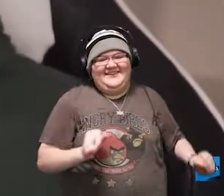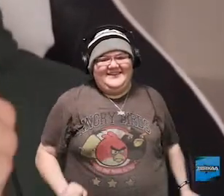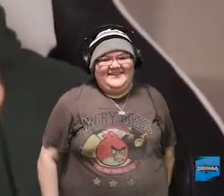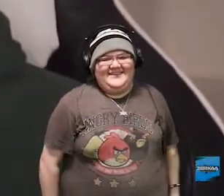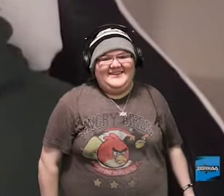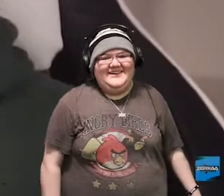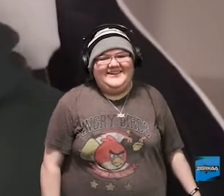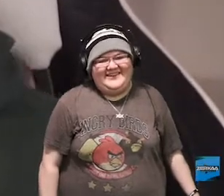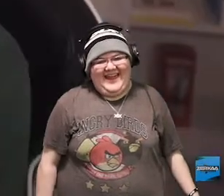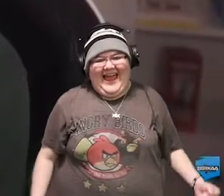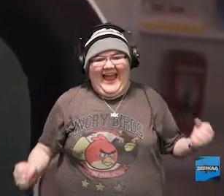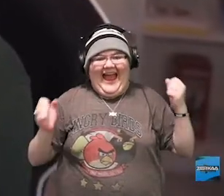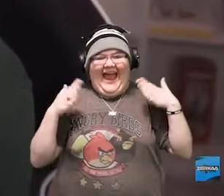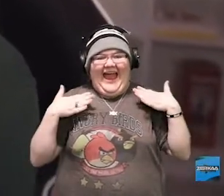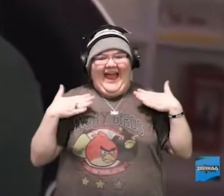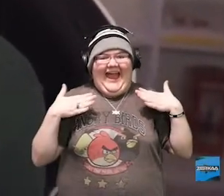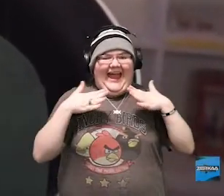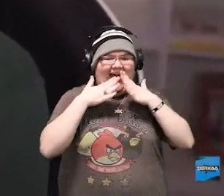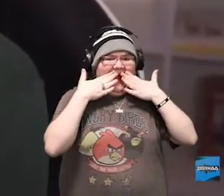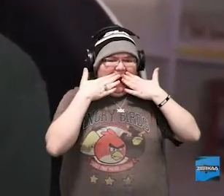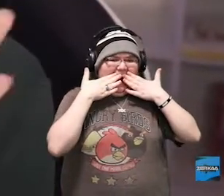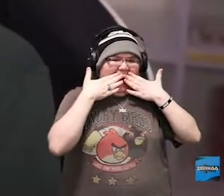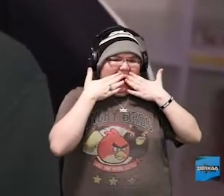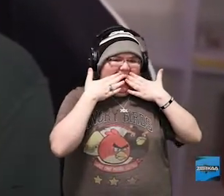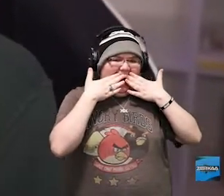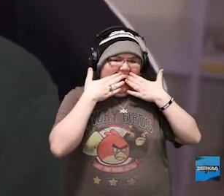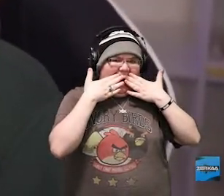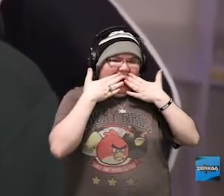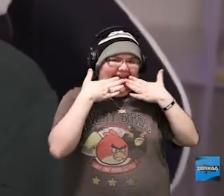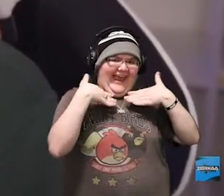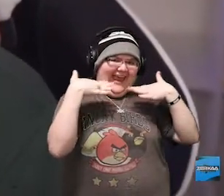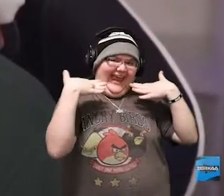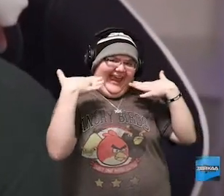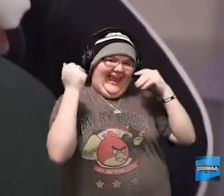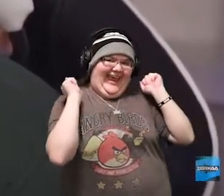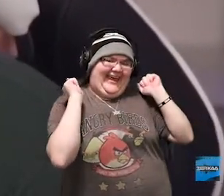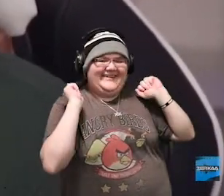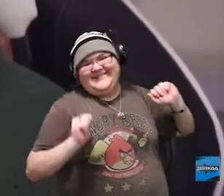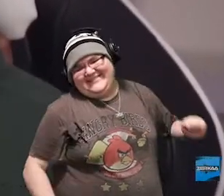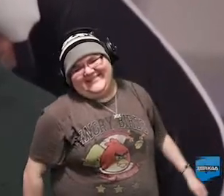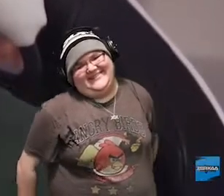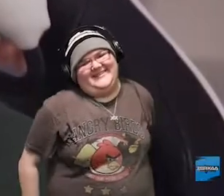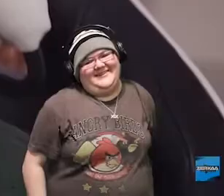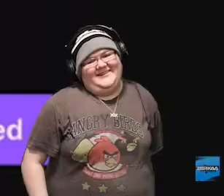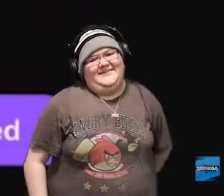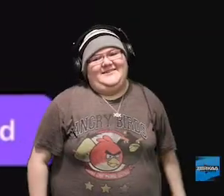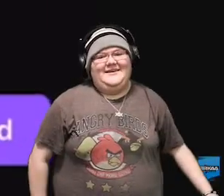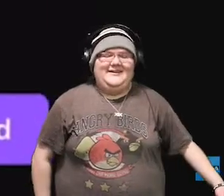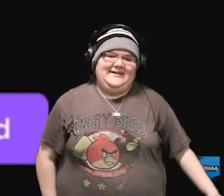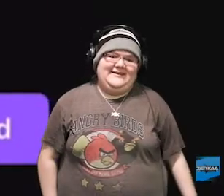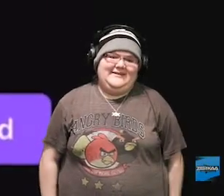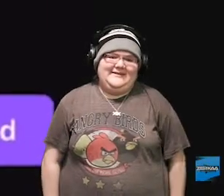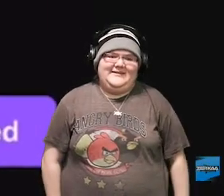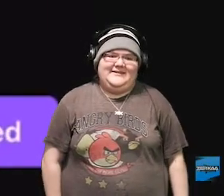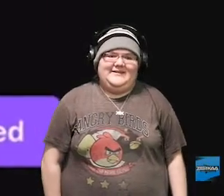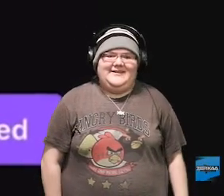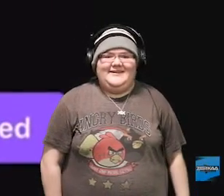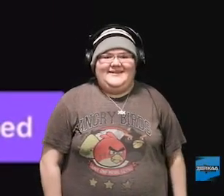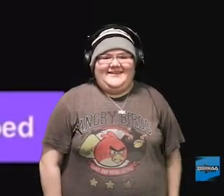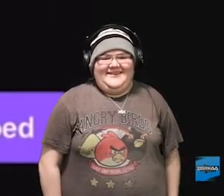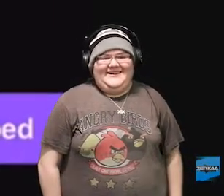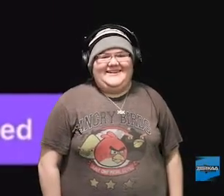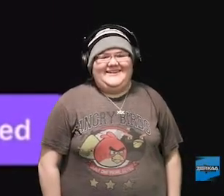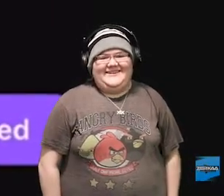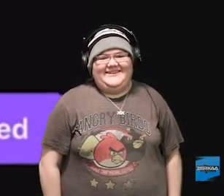Down below, there'll be my Twitch. I stream every single day. Occasionally, I miss some days, but ultimately, the aim is every single day. But look,